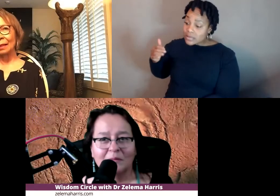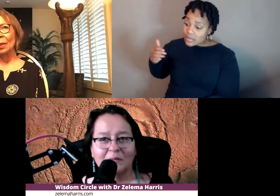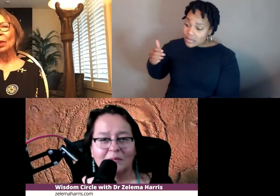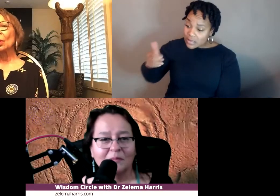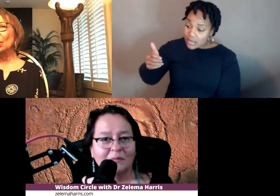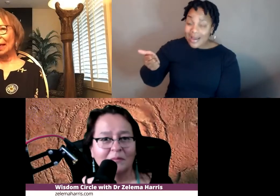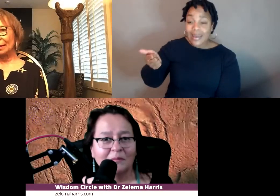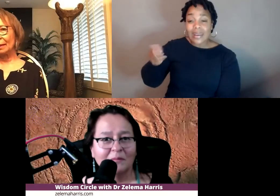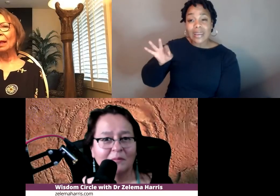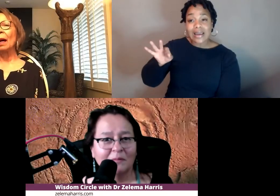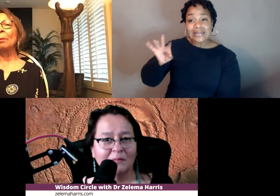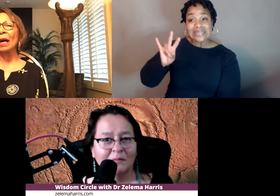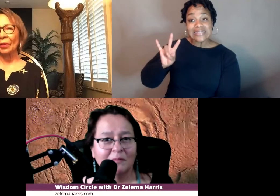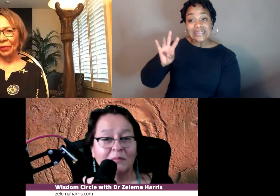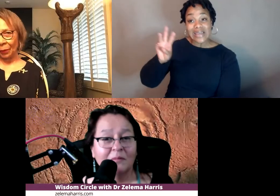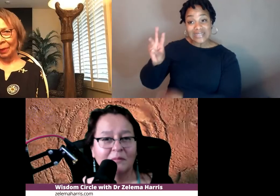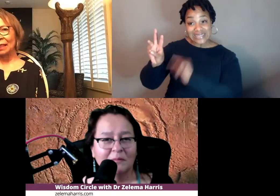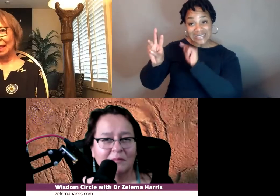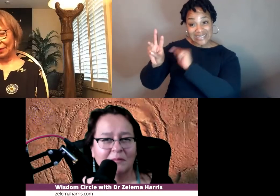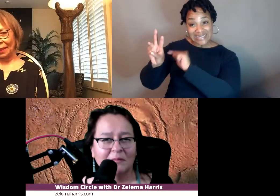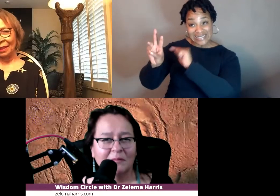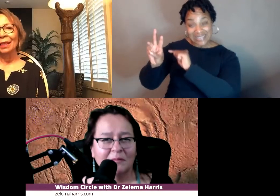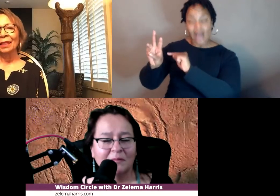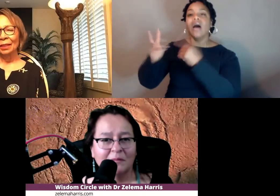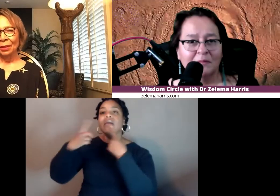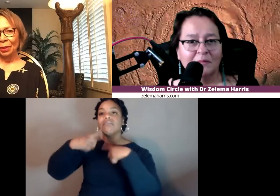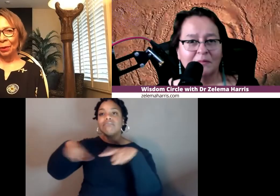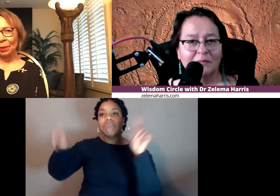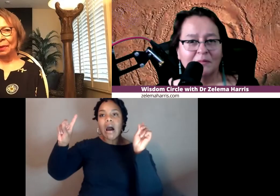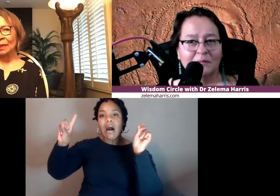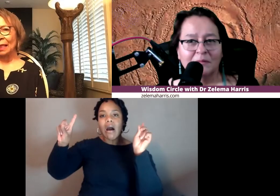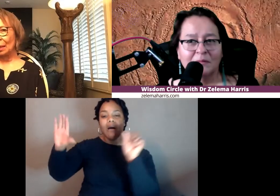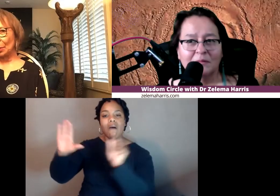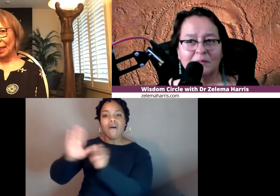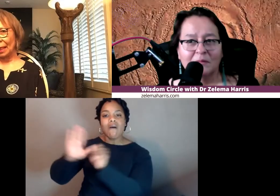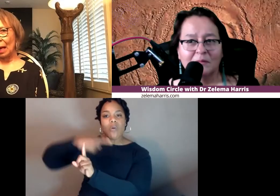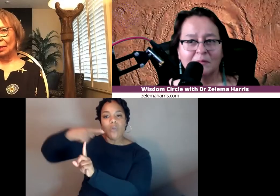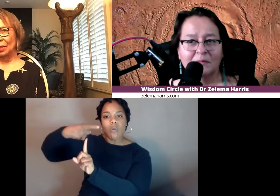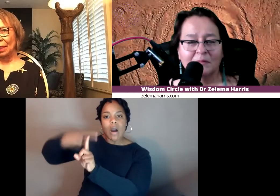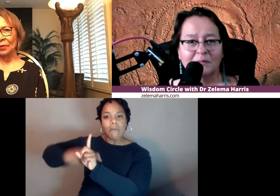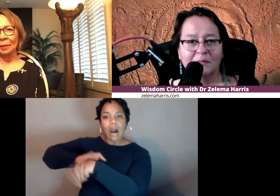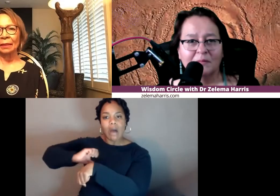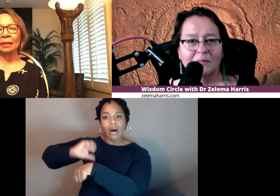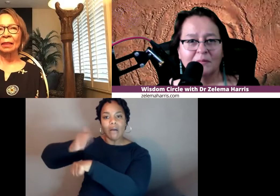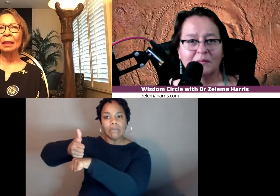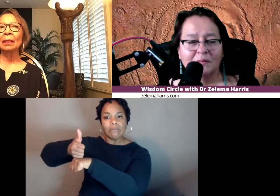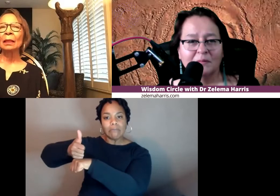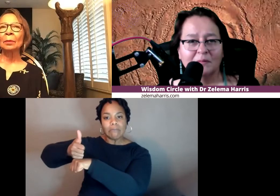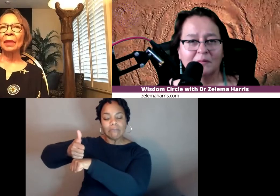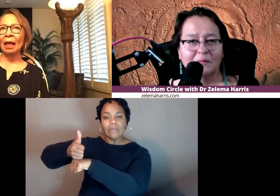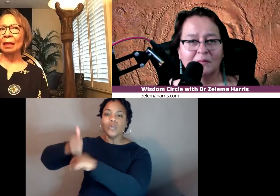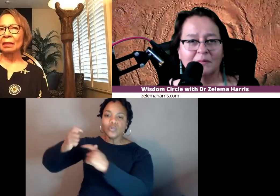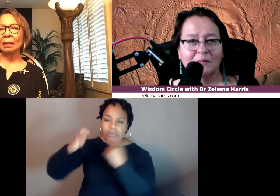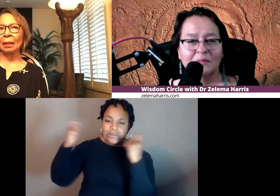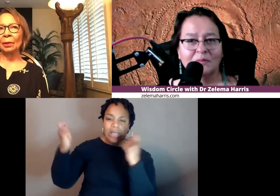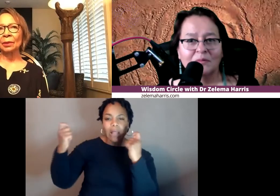1976 when a month was given to celebrate our achievements,